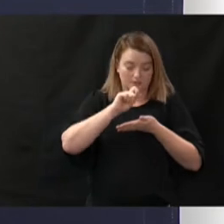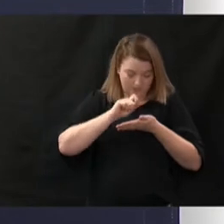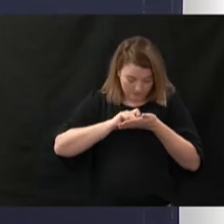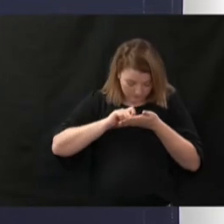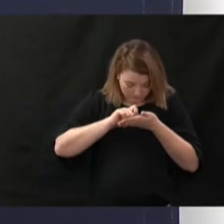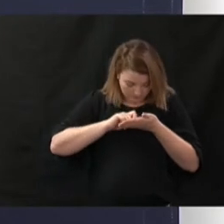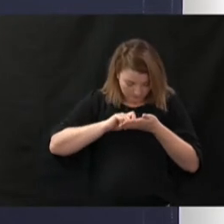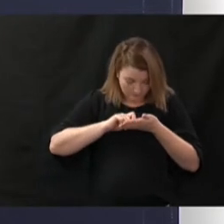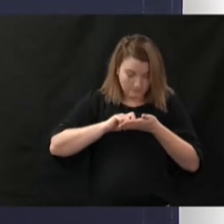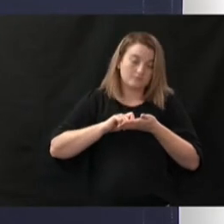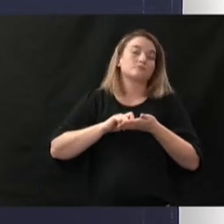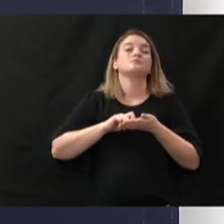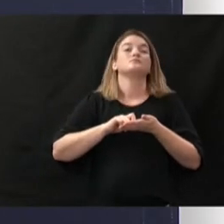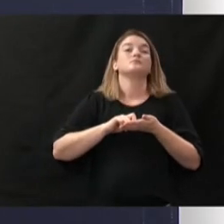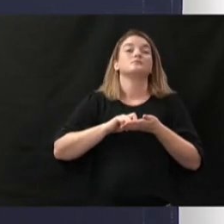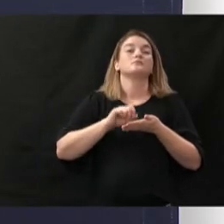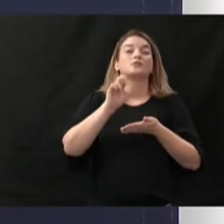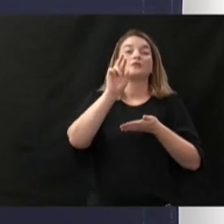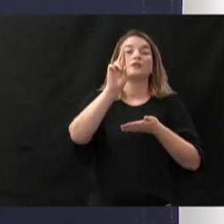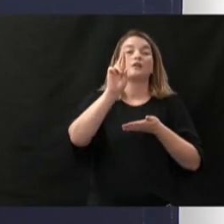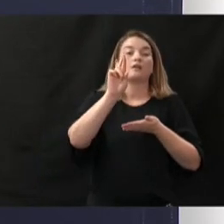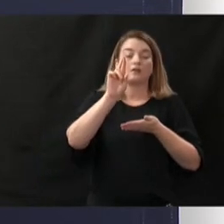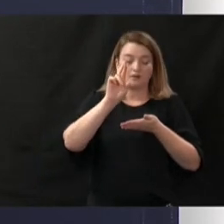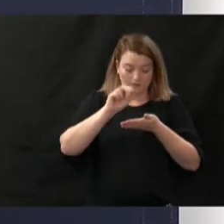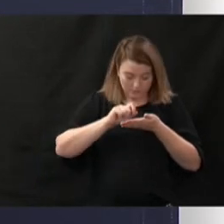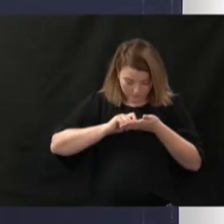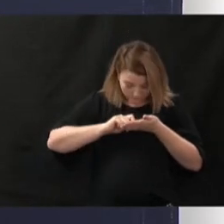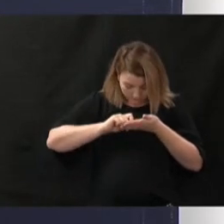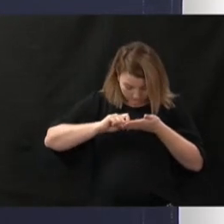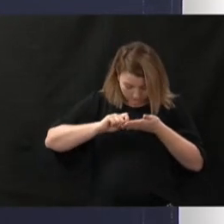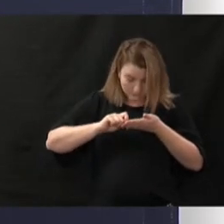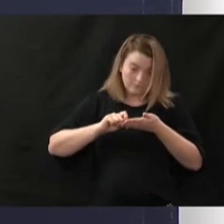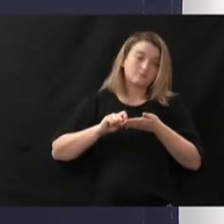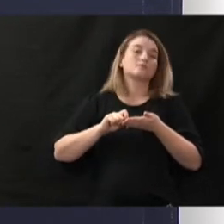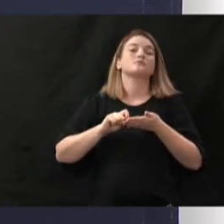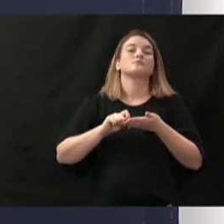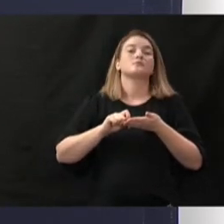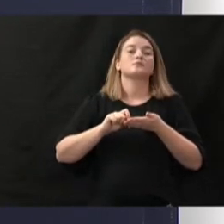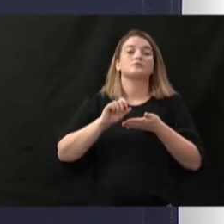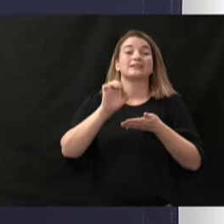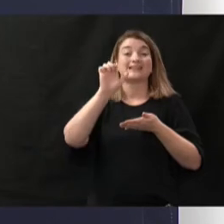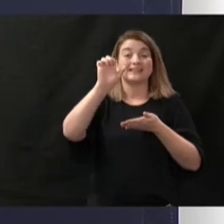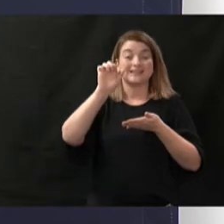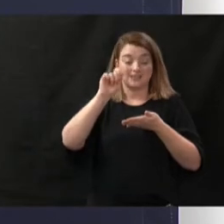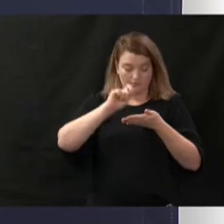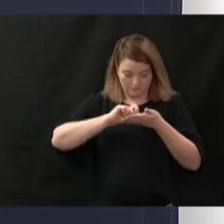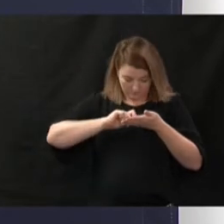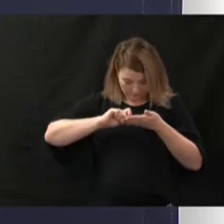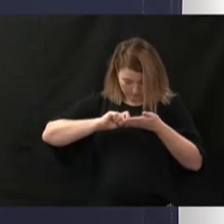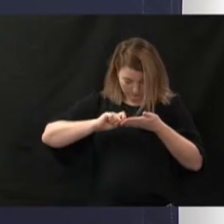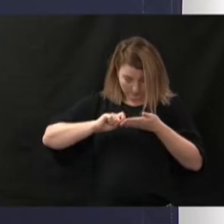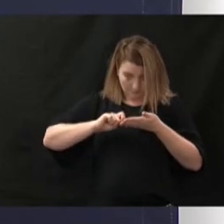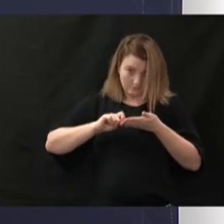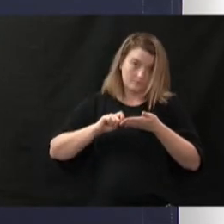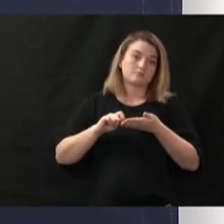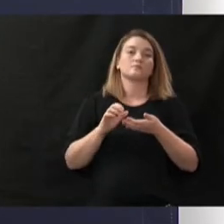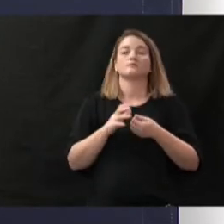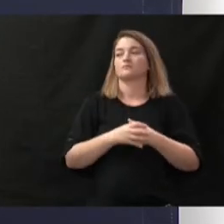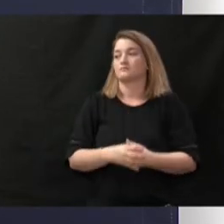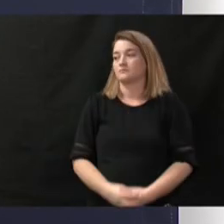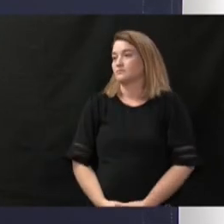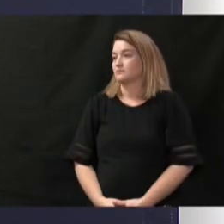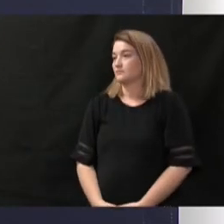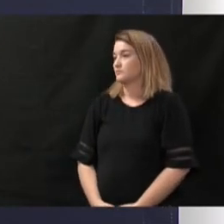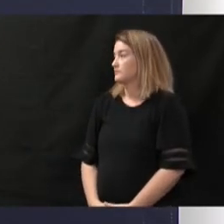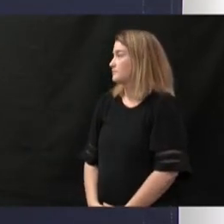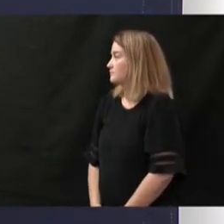E, look up again, R, E. You're still on the